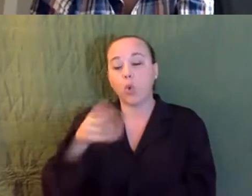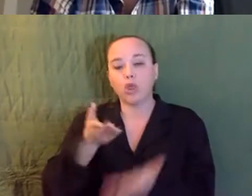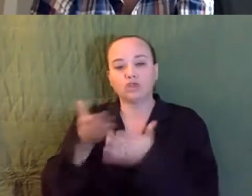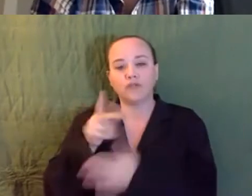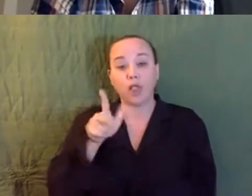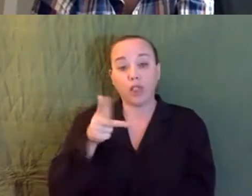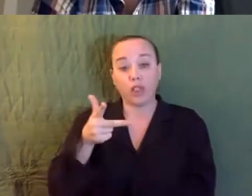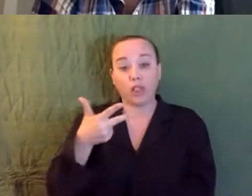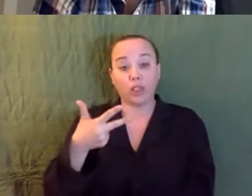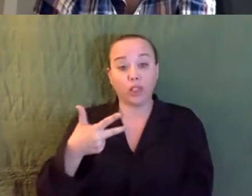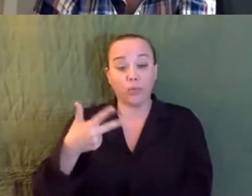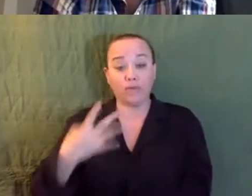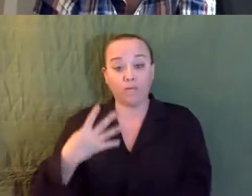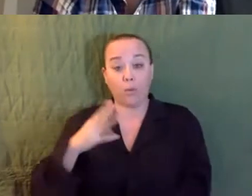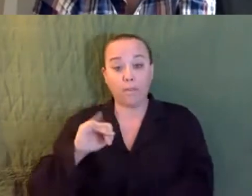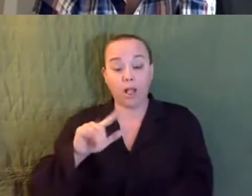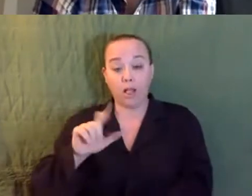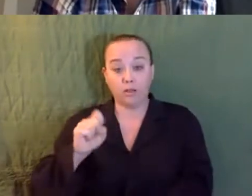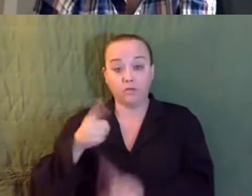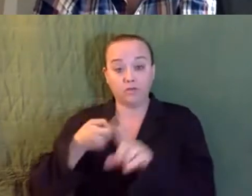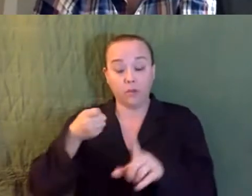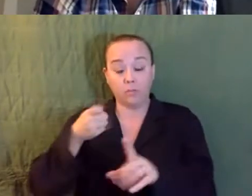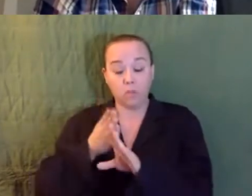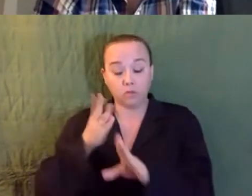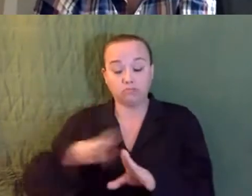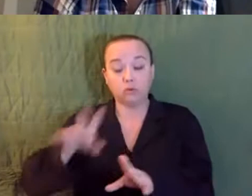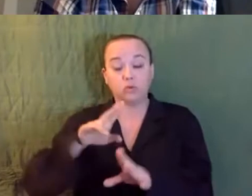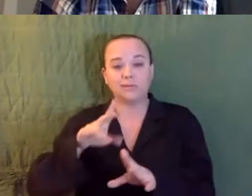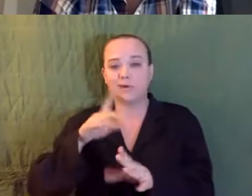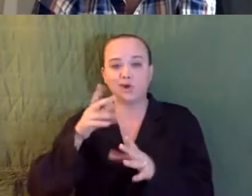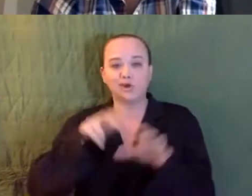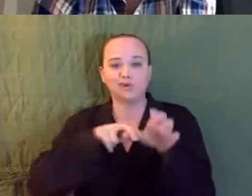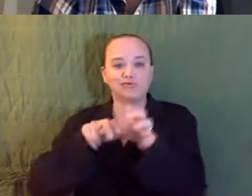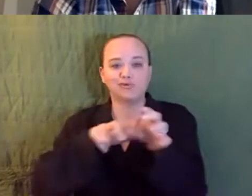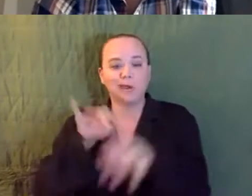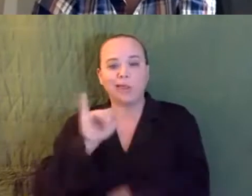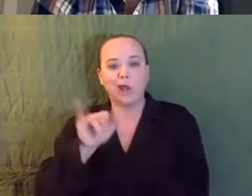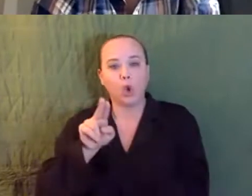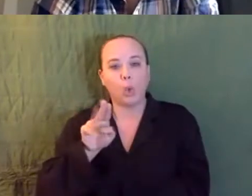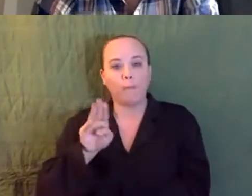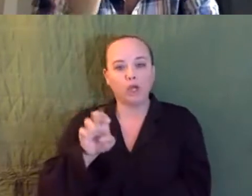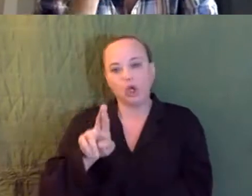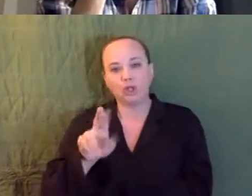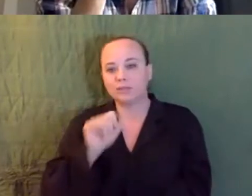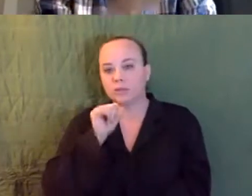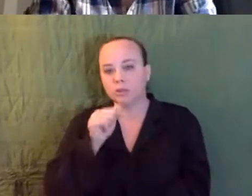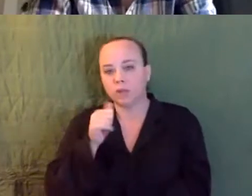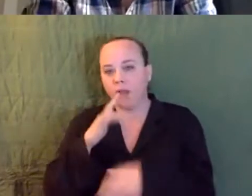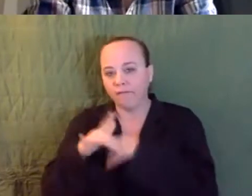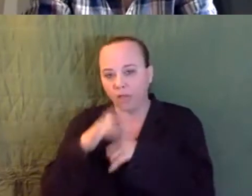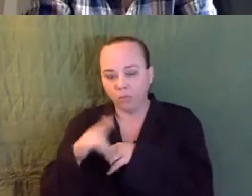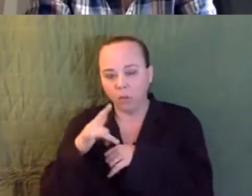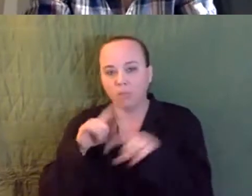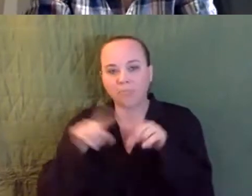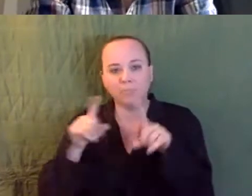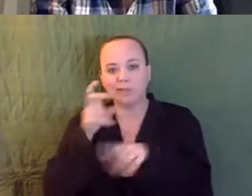ride-sharing options are not accessible. Dependable transportation is a huge part of the difference in getting and keeping a job and/or getting